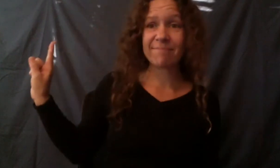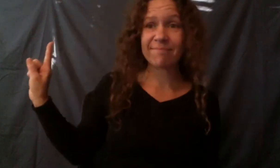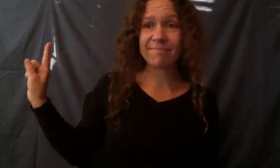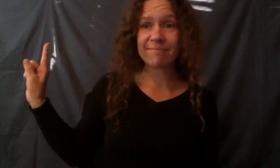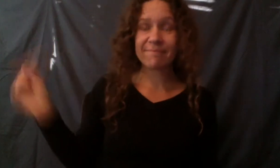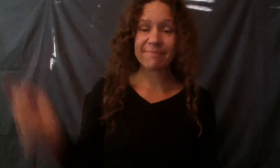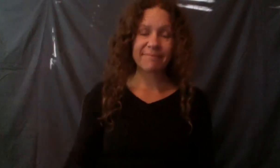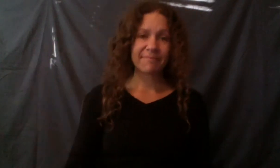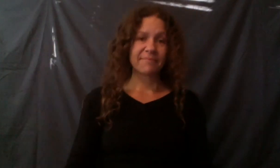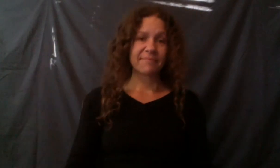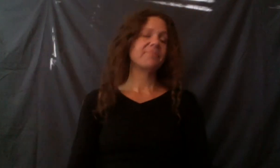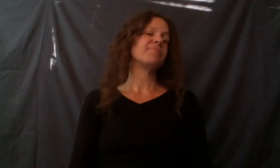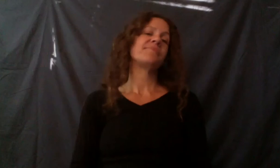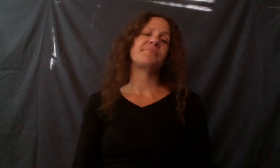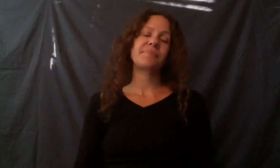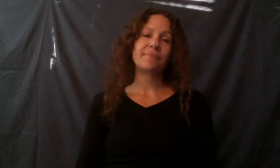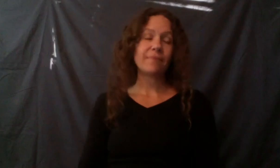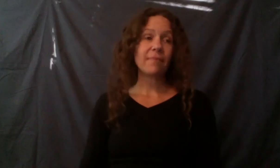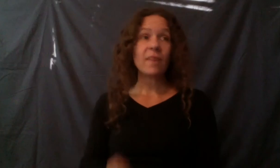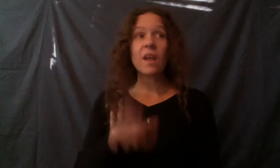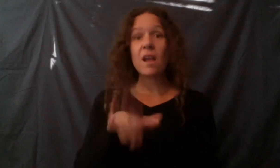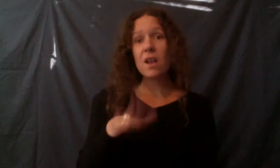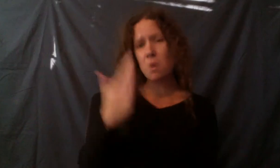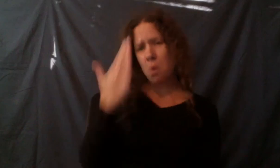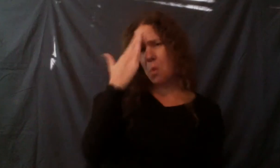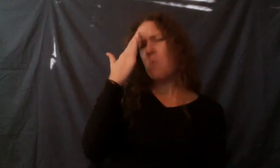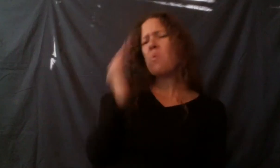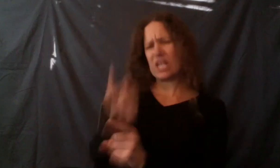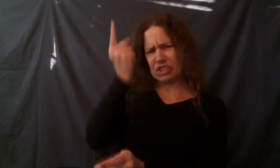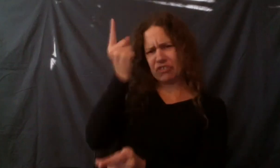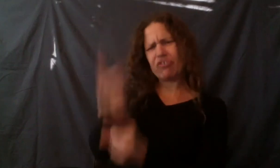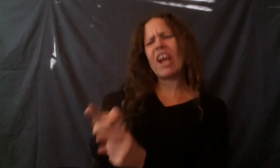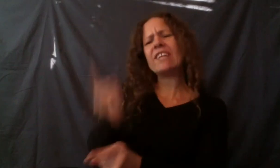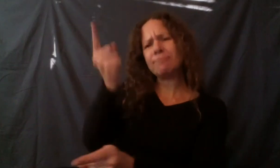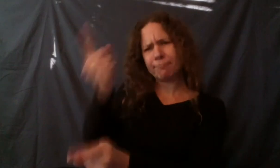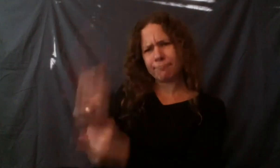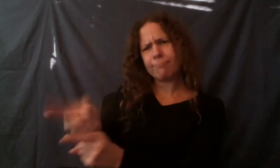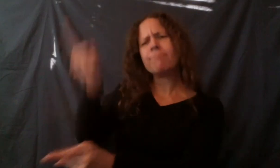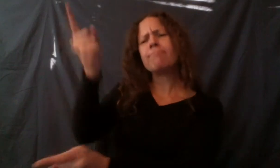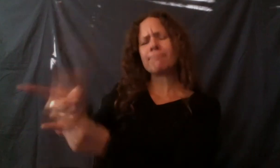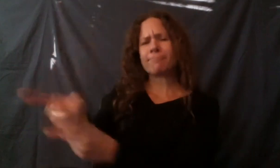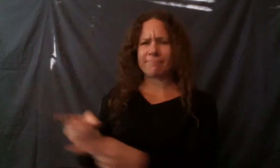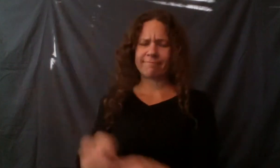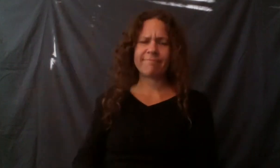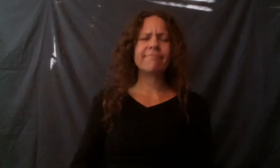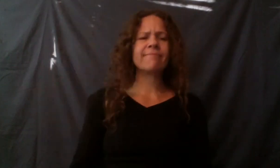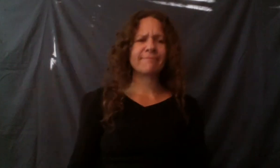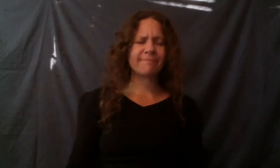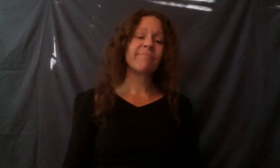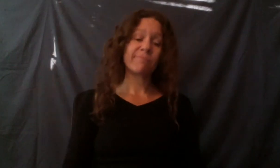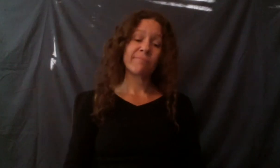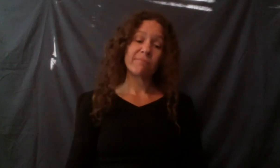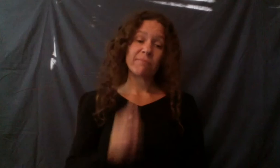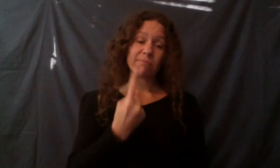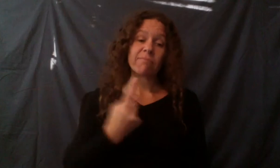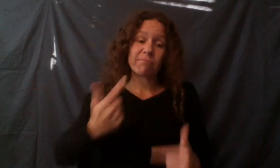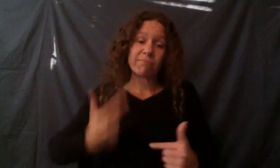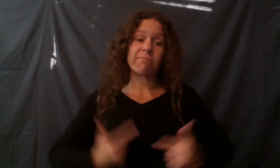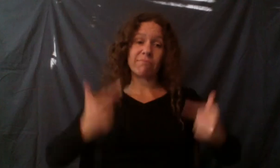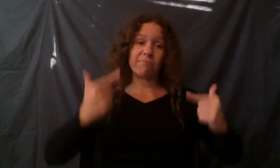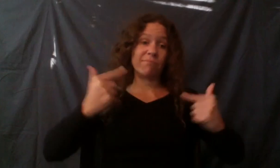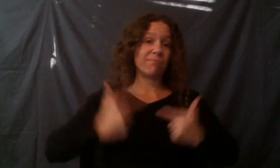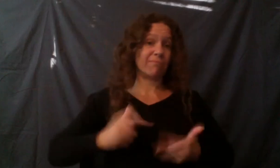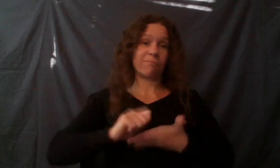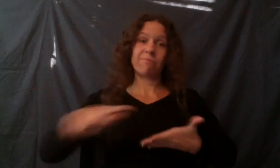down. Well, I know what's right. I got just